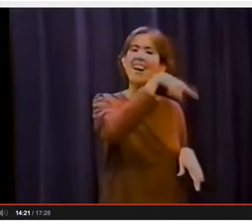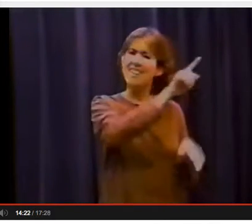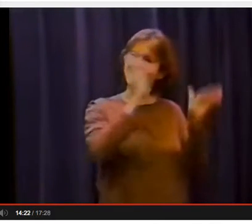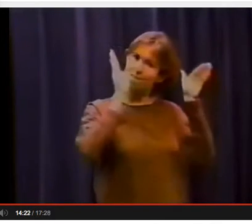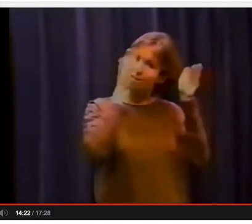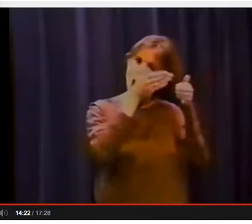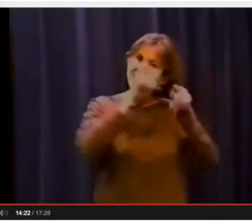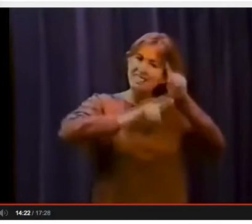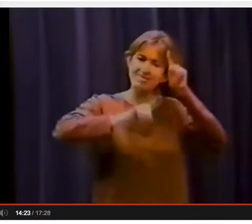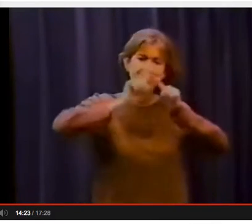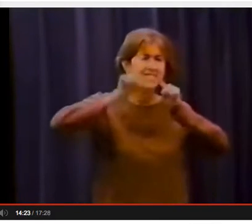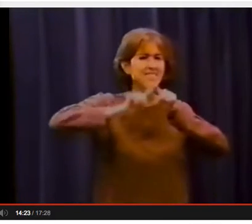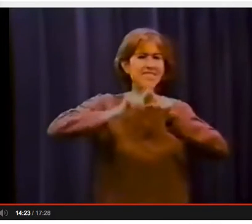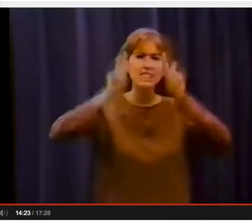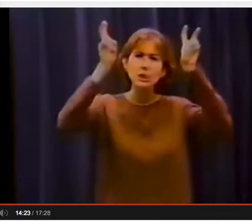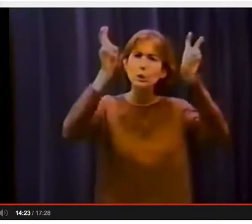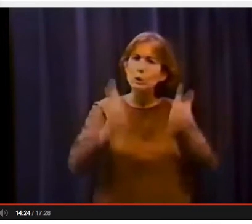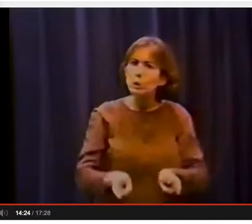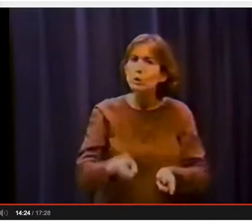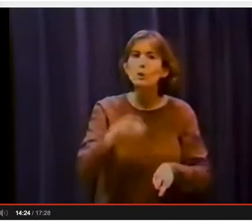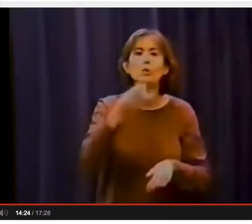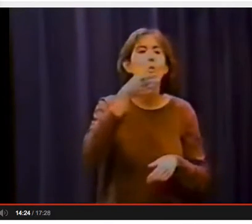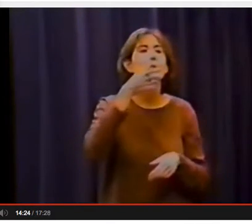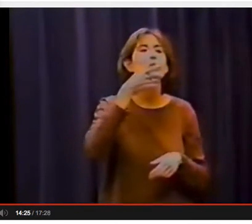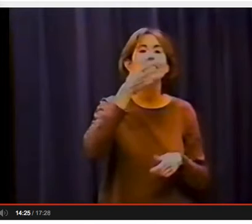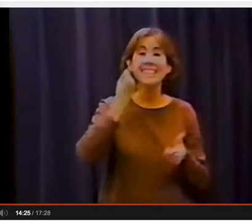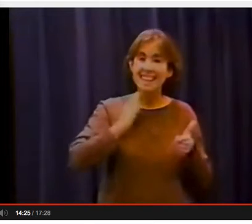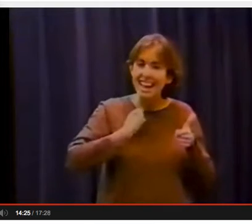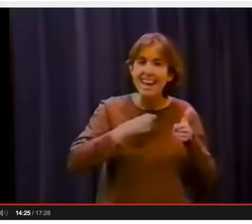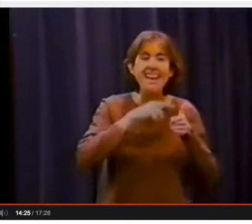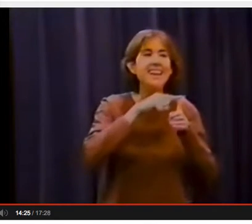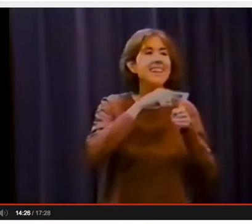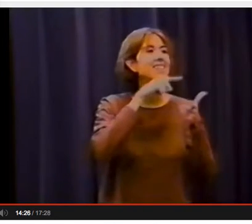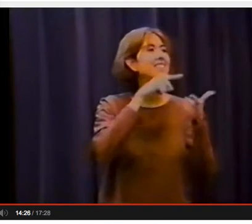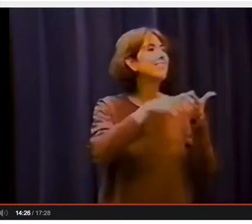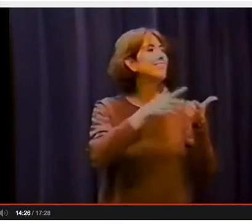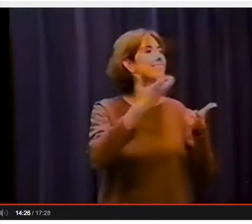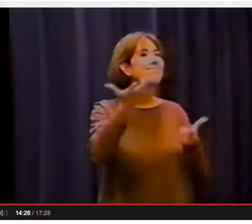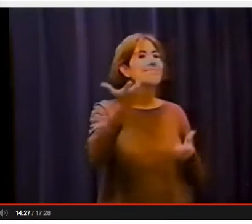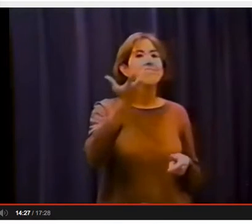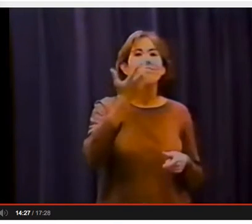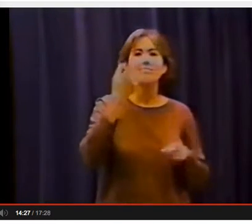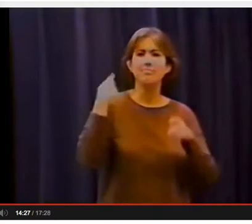It's kind of the same thing as the organization at school. It focuses on many different issues.